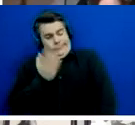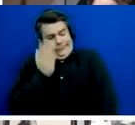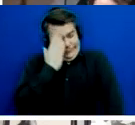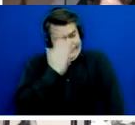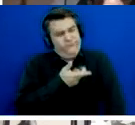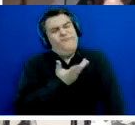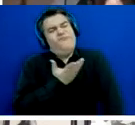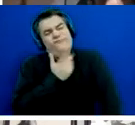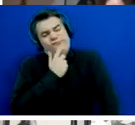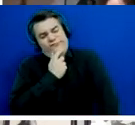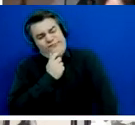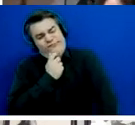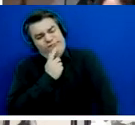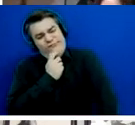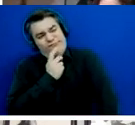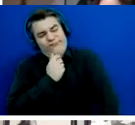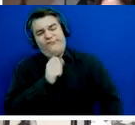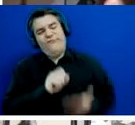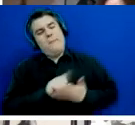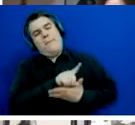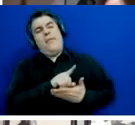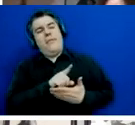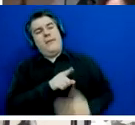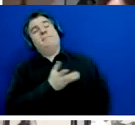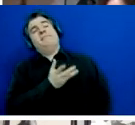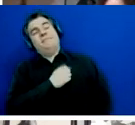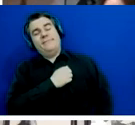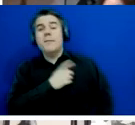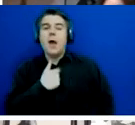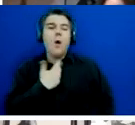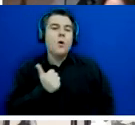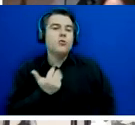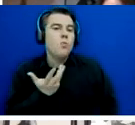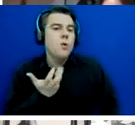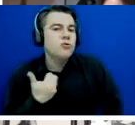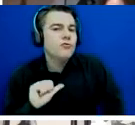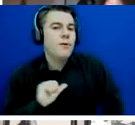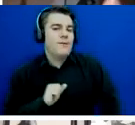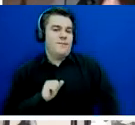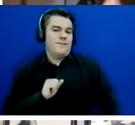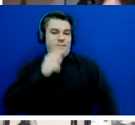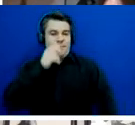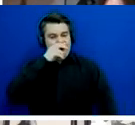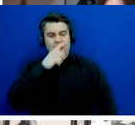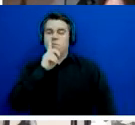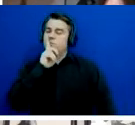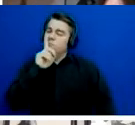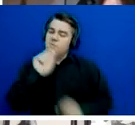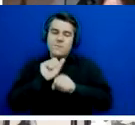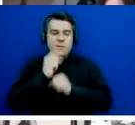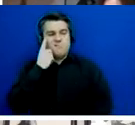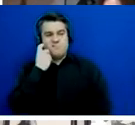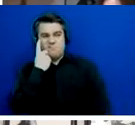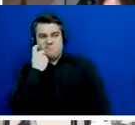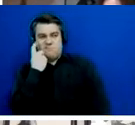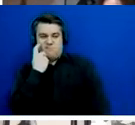this? I told you I sent her a snarky message about it, but I wanted to try it. I was super, super skeptical, and didn't